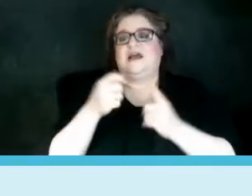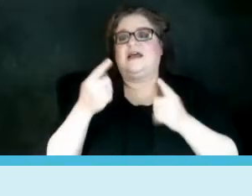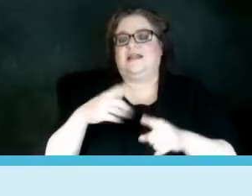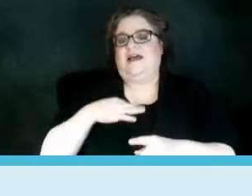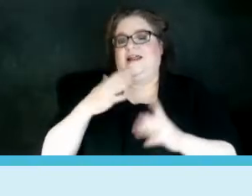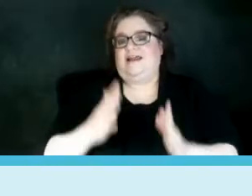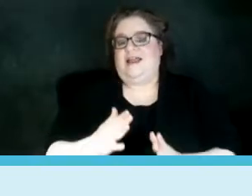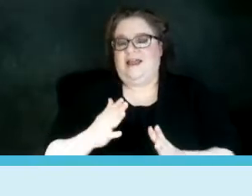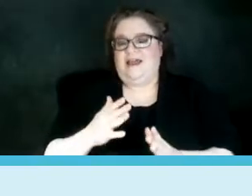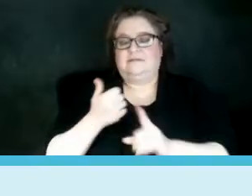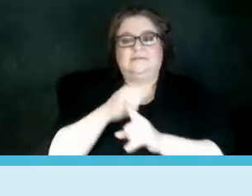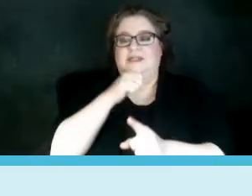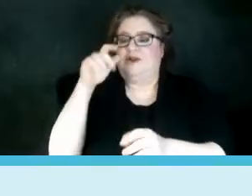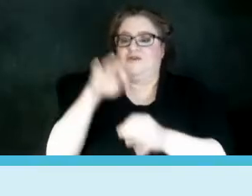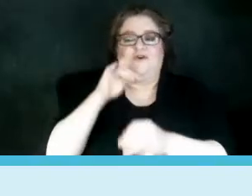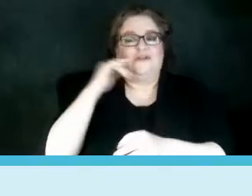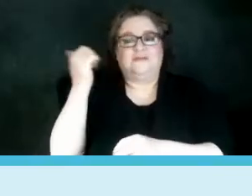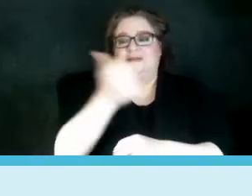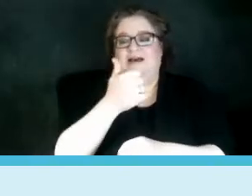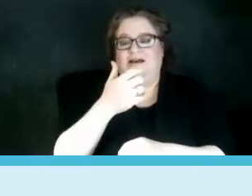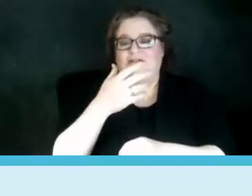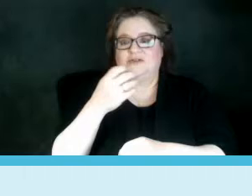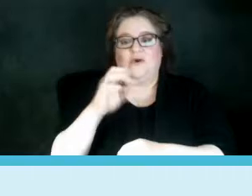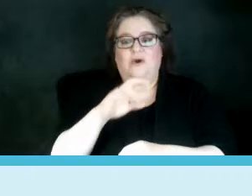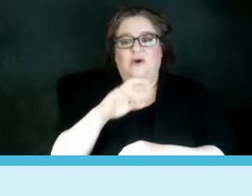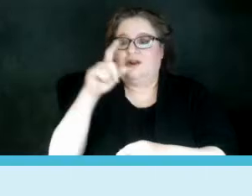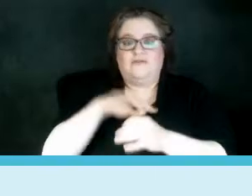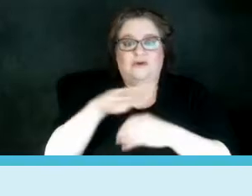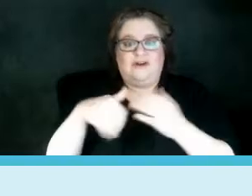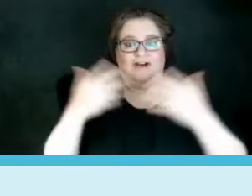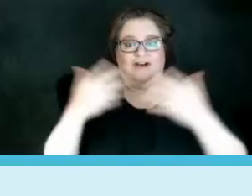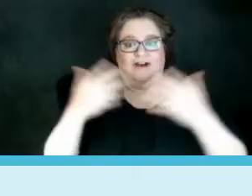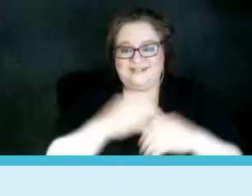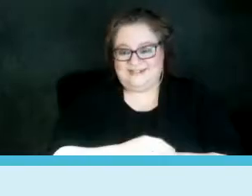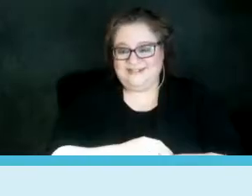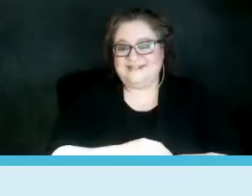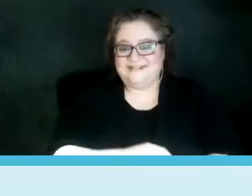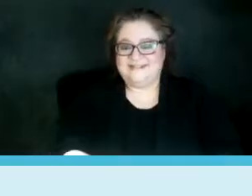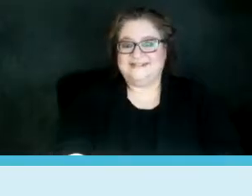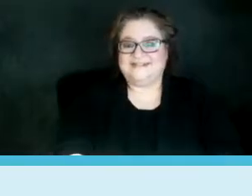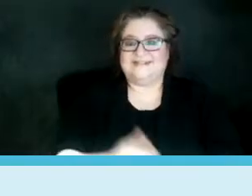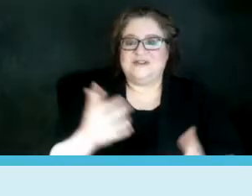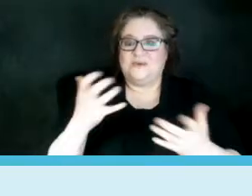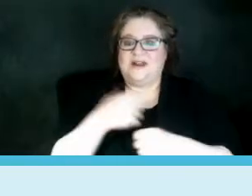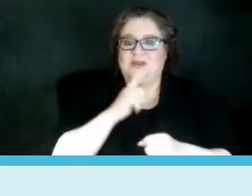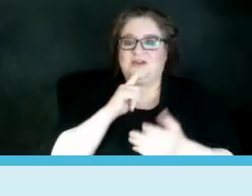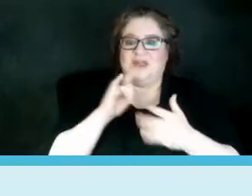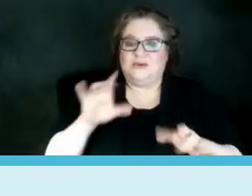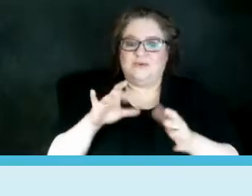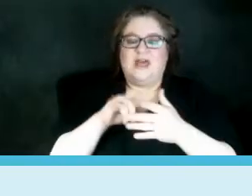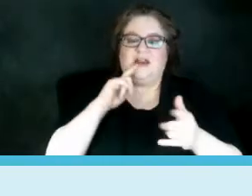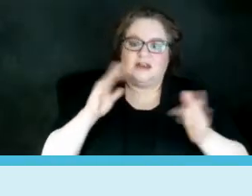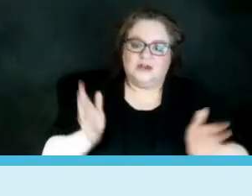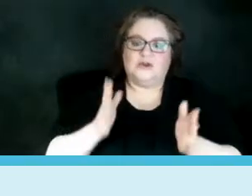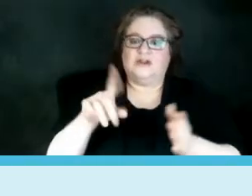candidates don't vote for themselves or just don't vote at all. So you want to make sure you do that, and you want to